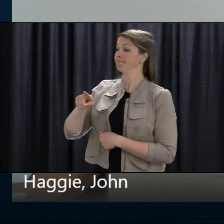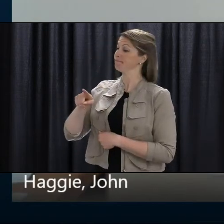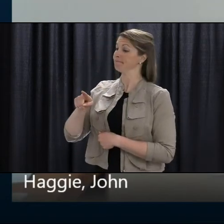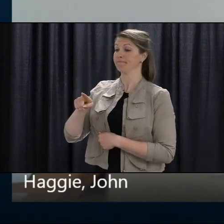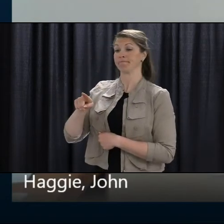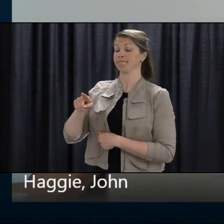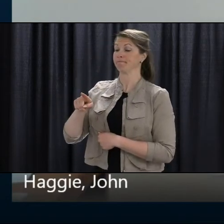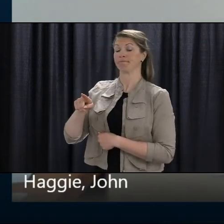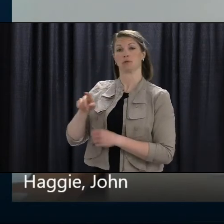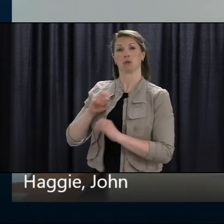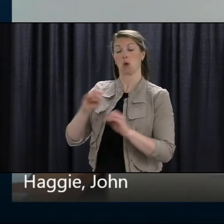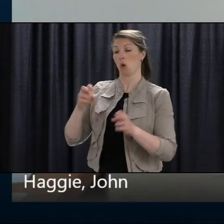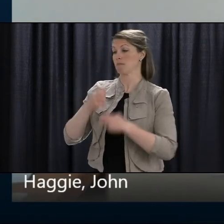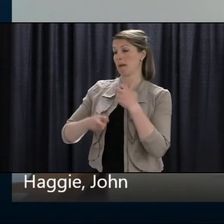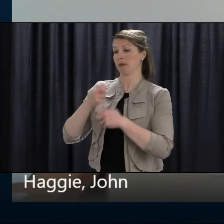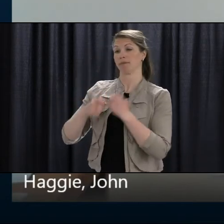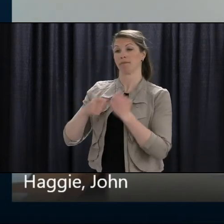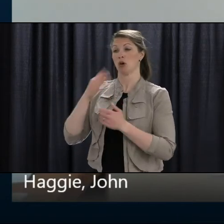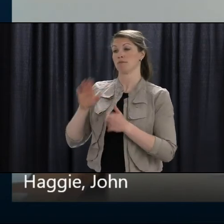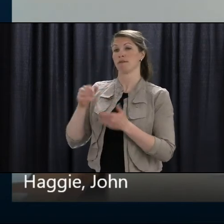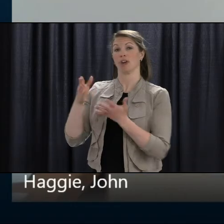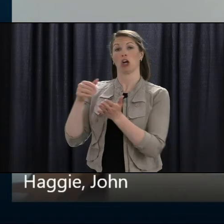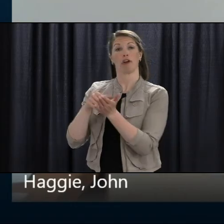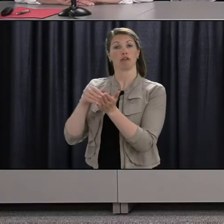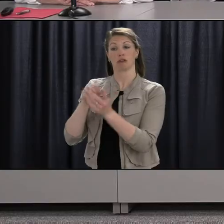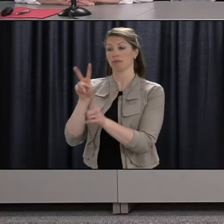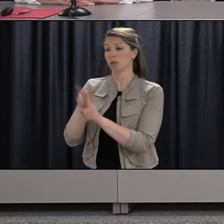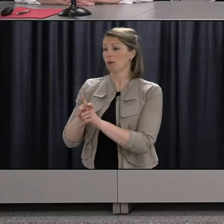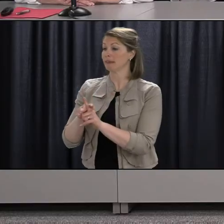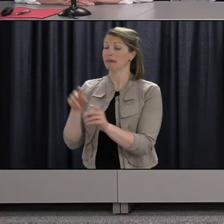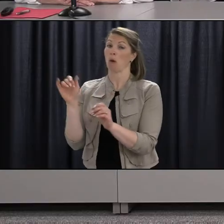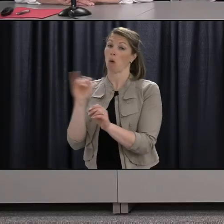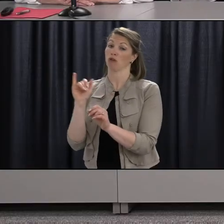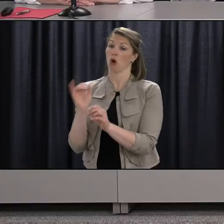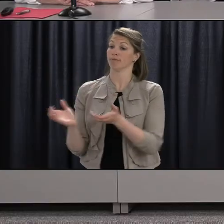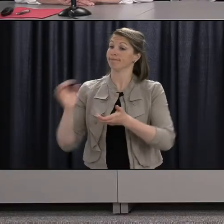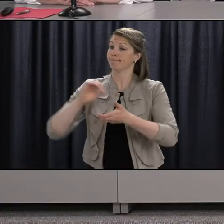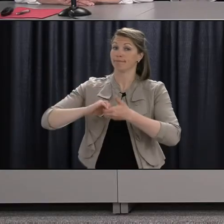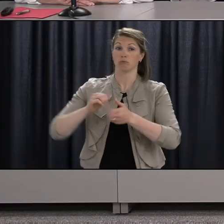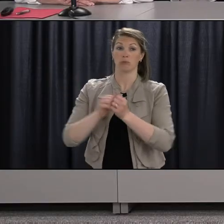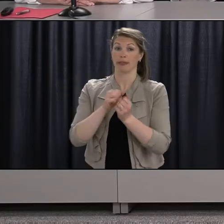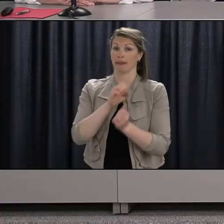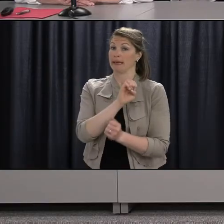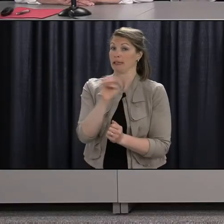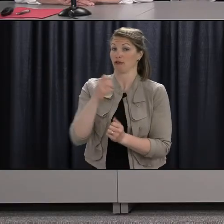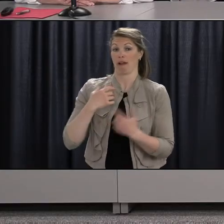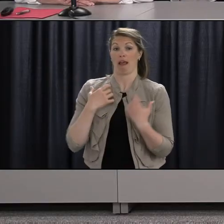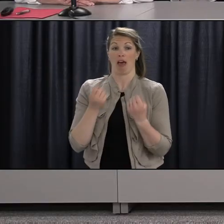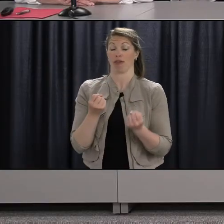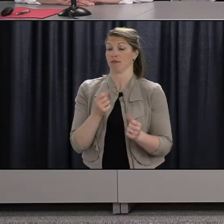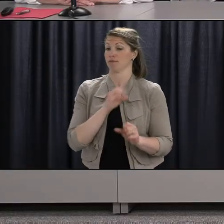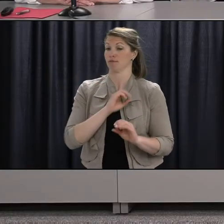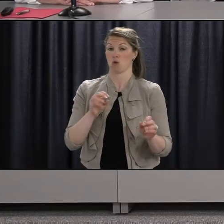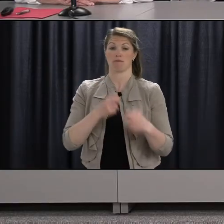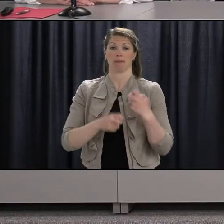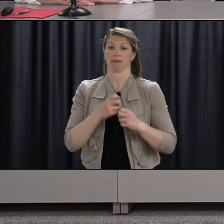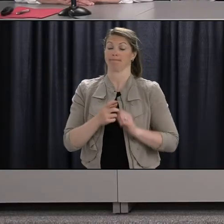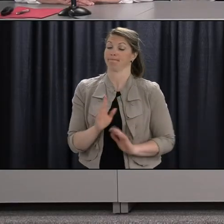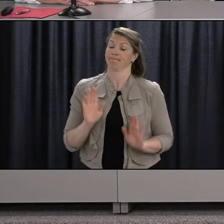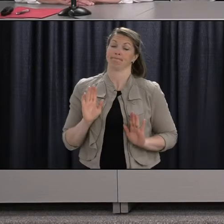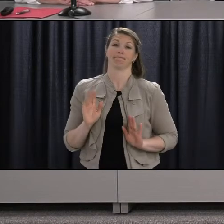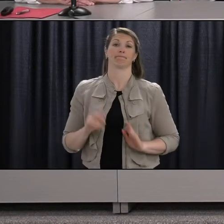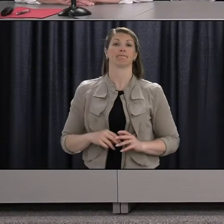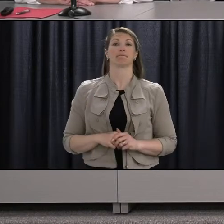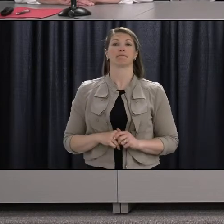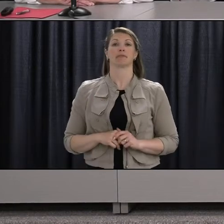difficulties in adhering to that. Thank you. Our next questions are from Alison King of VOCM News. Please